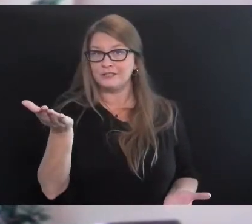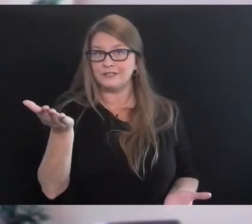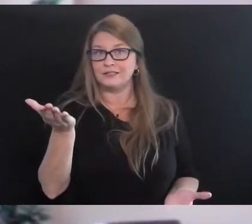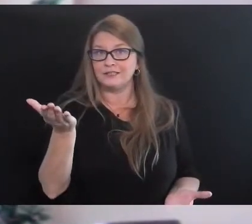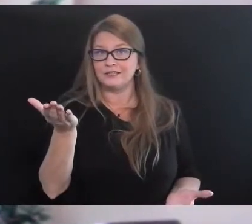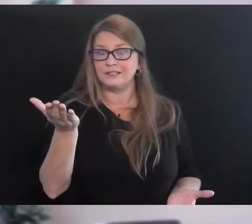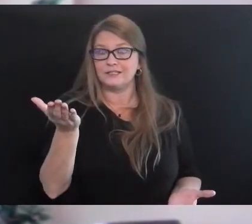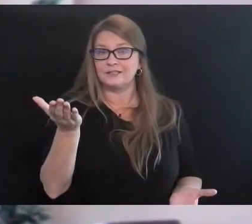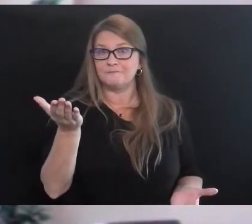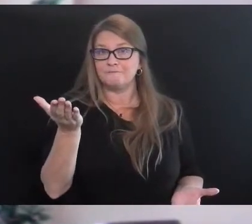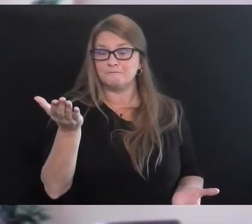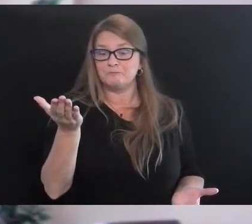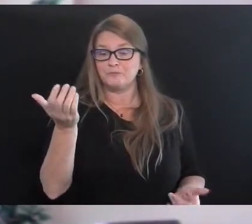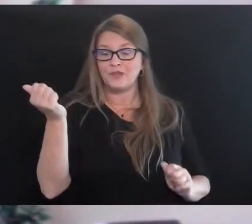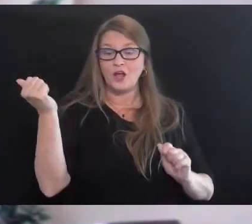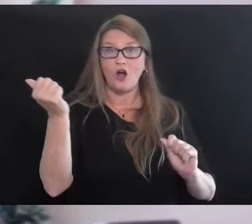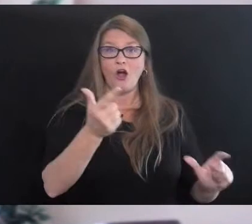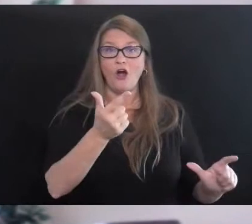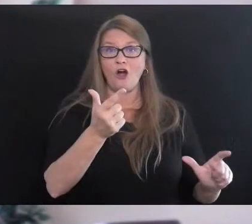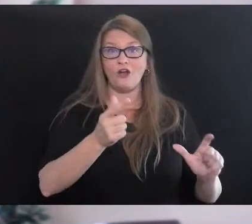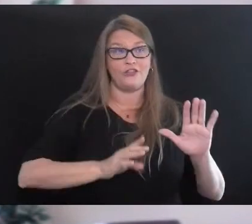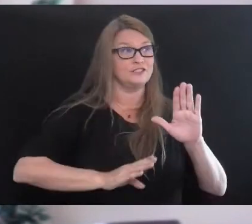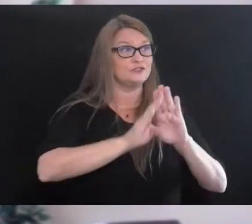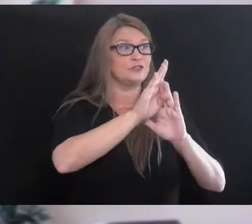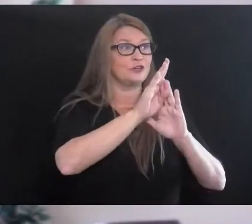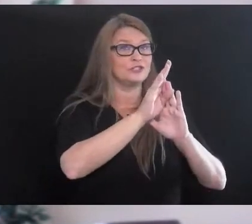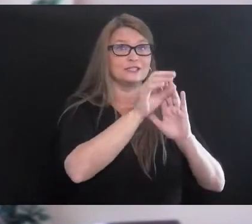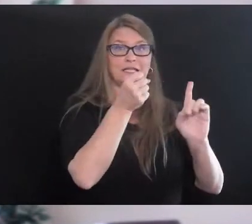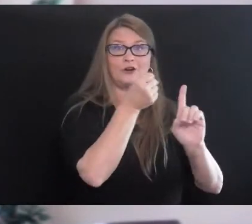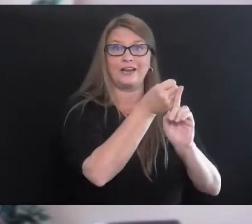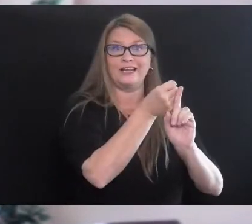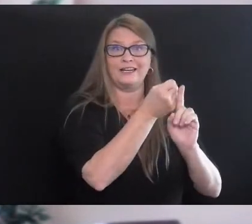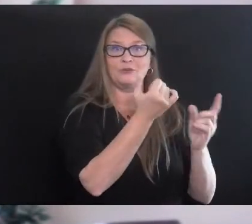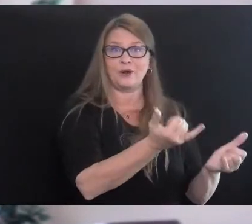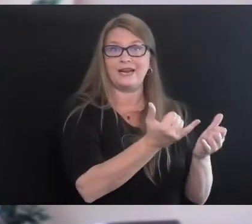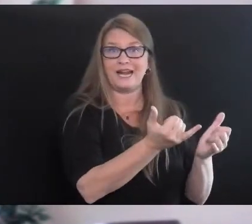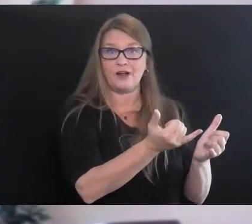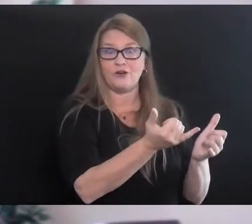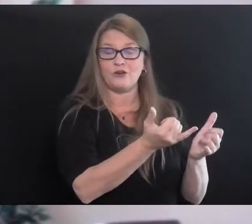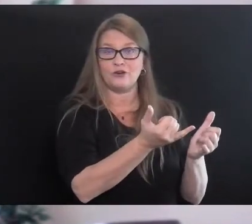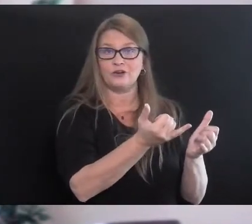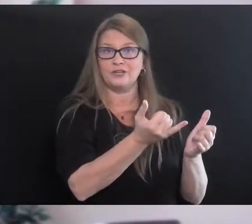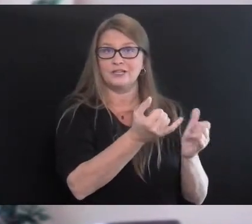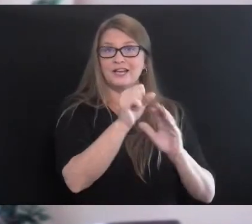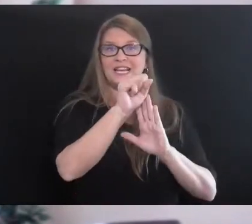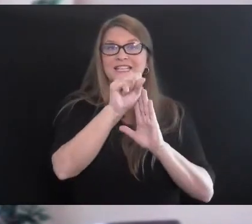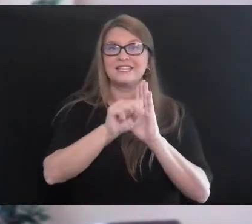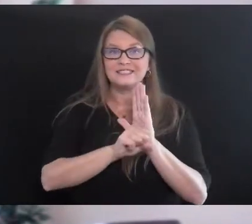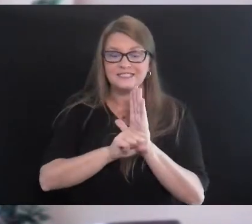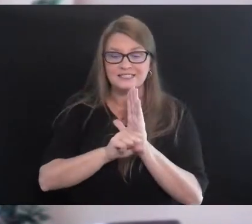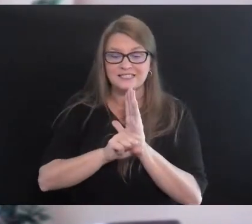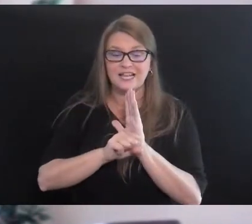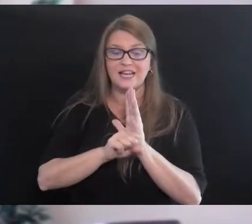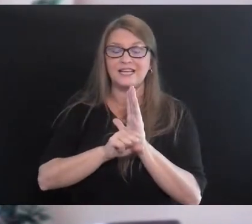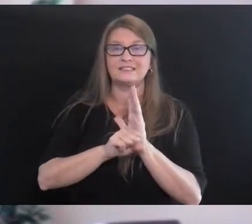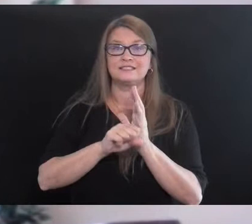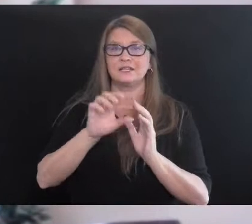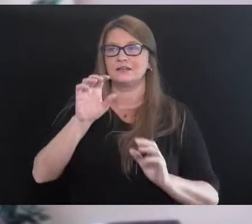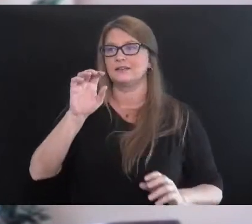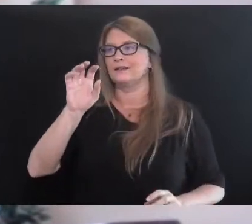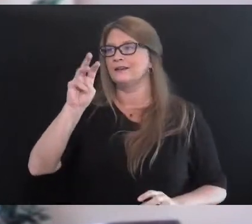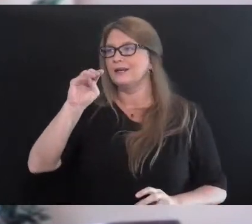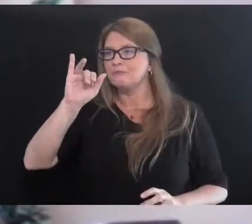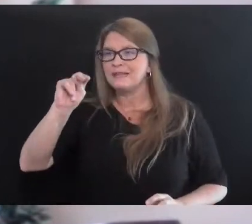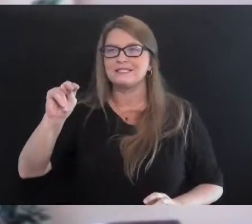said earlier, all the surges that are coming now for the states that are colder than us, Michigan,